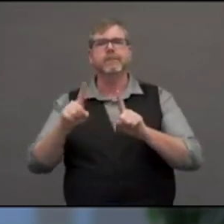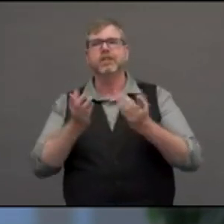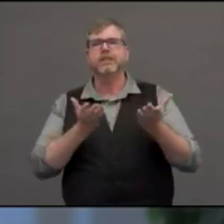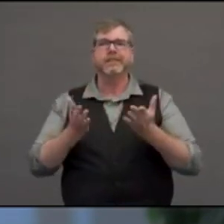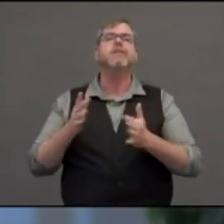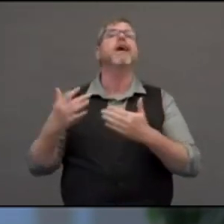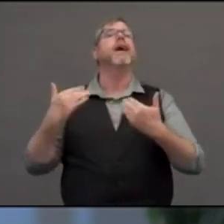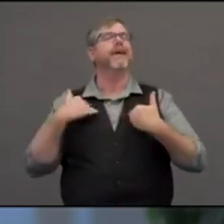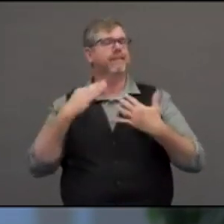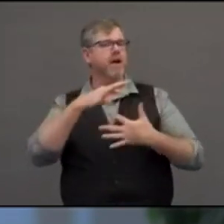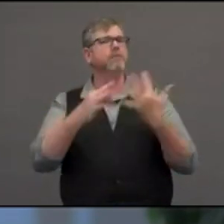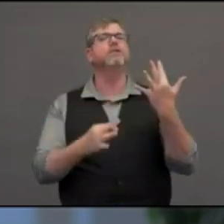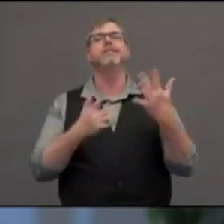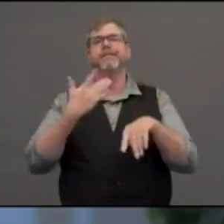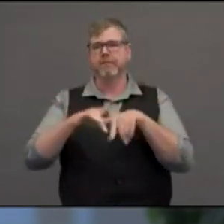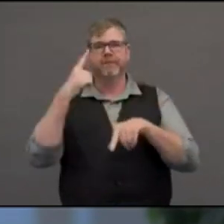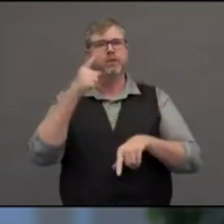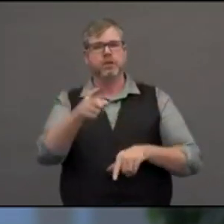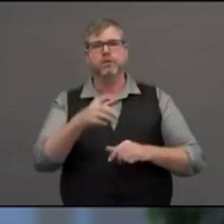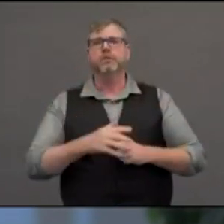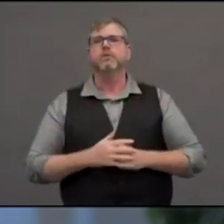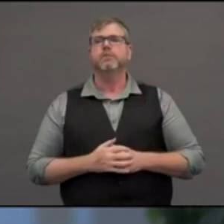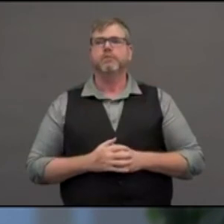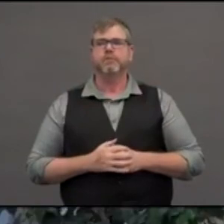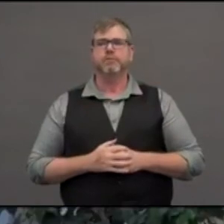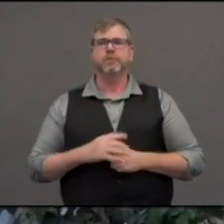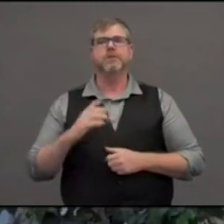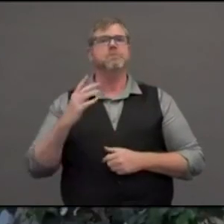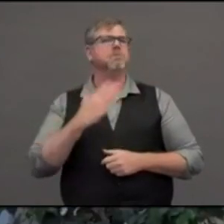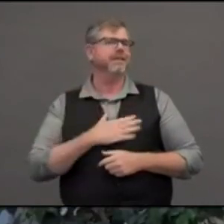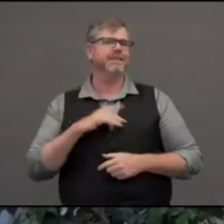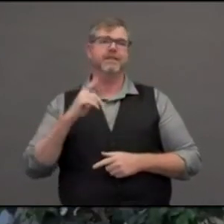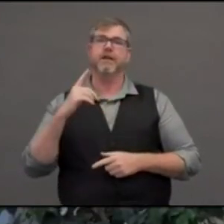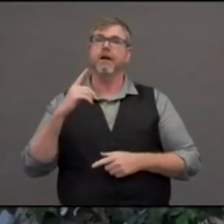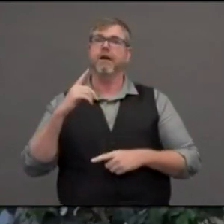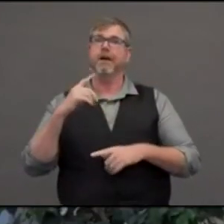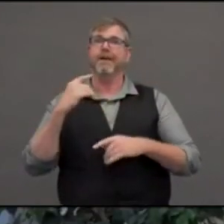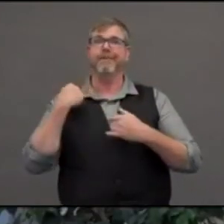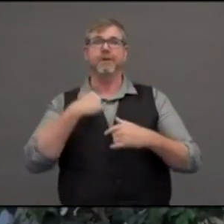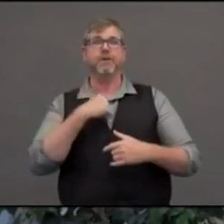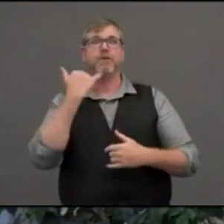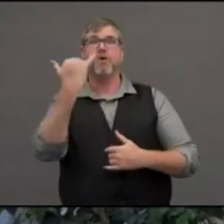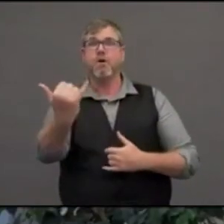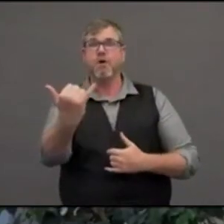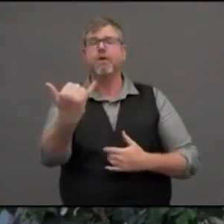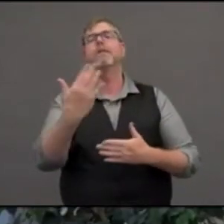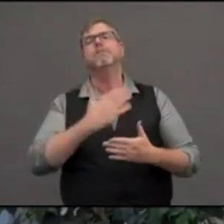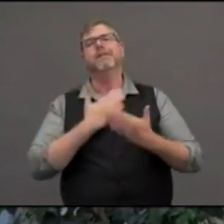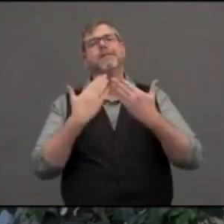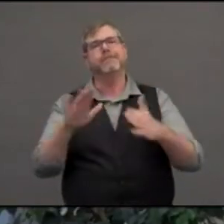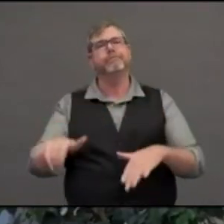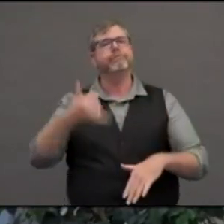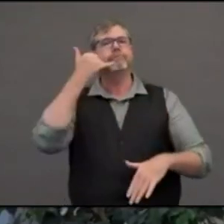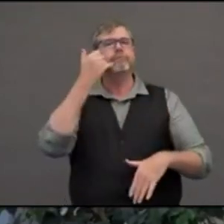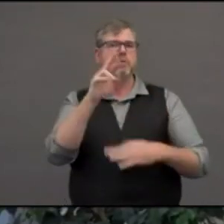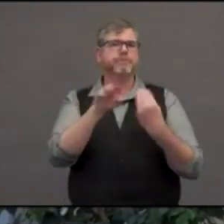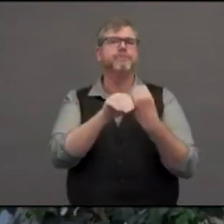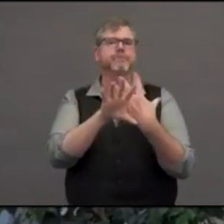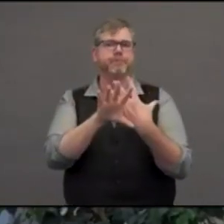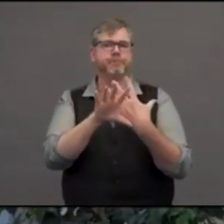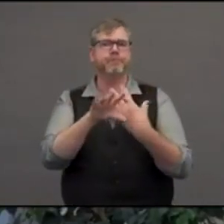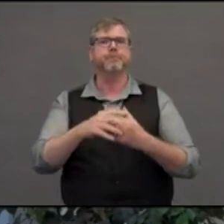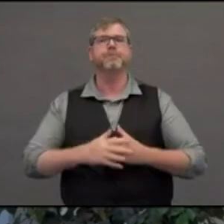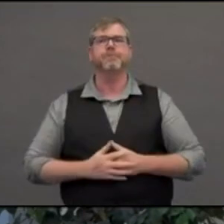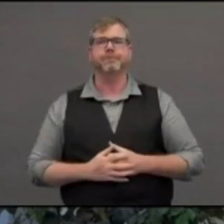Just answer our call, and we will be able to provide that for you if you need it. Here in the county, we are with you.